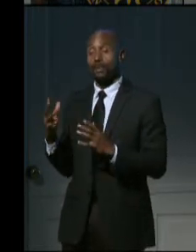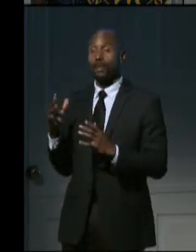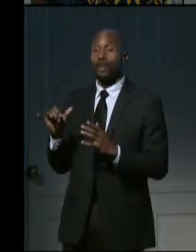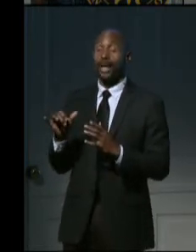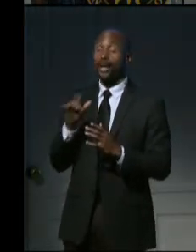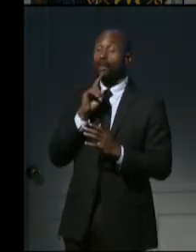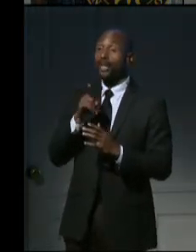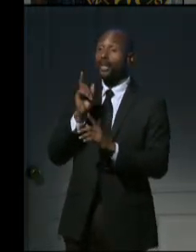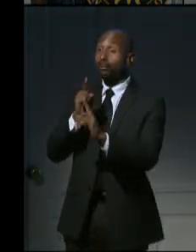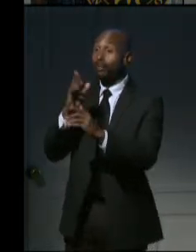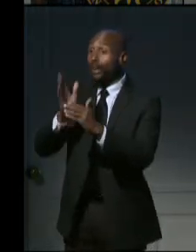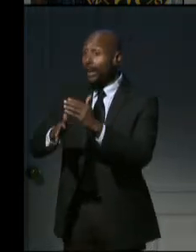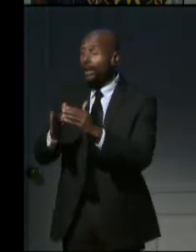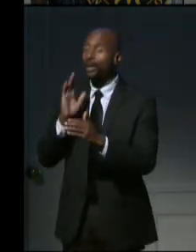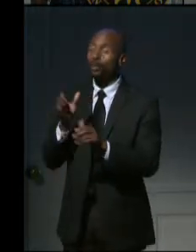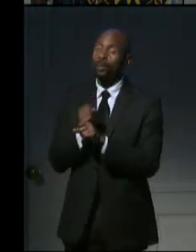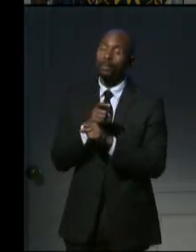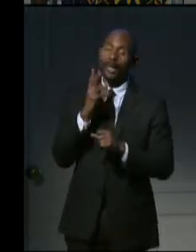for everyone.